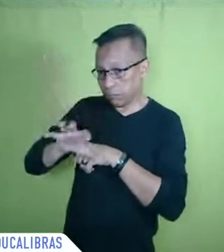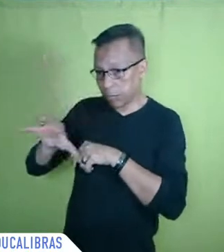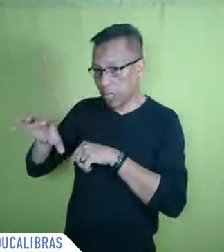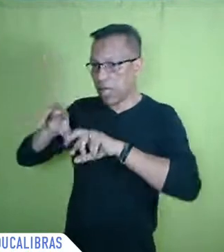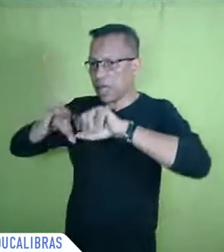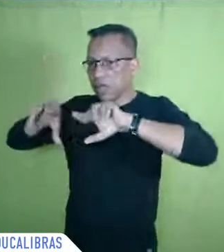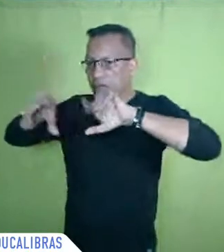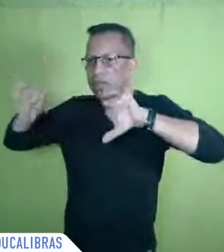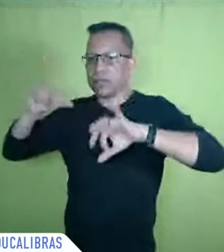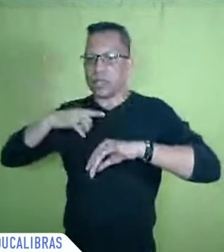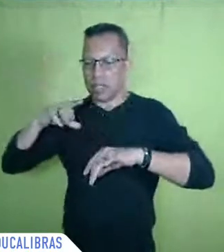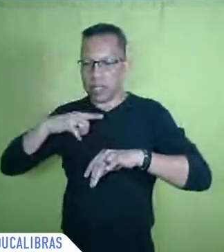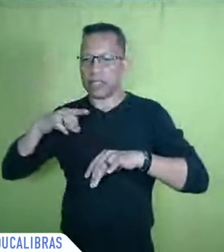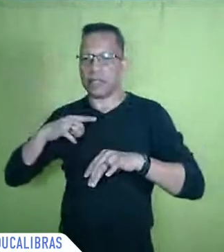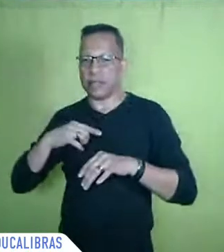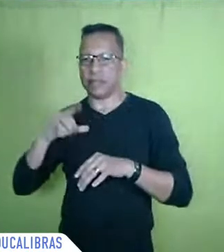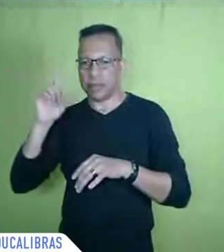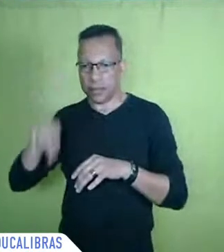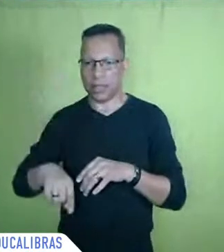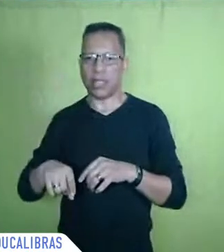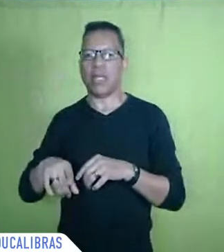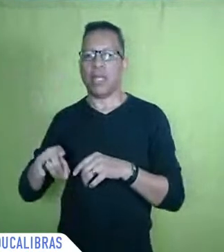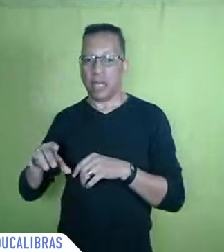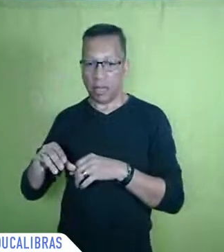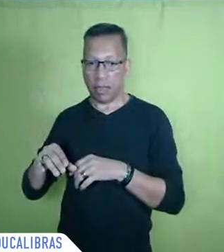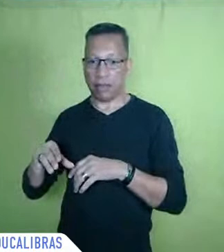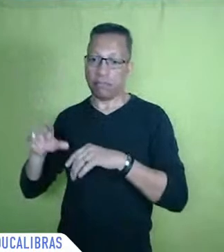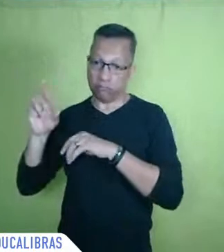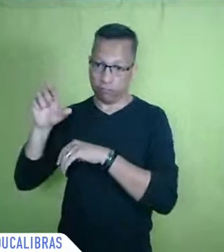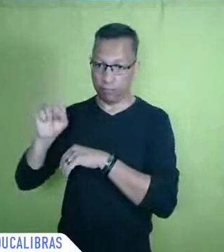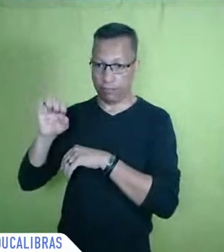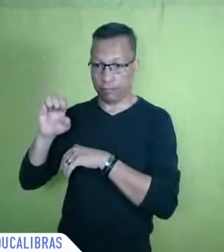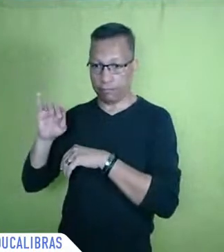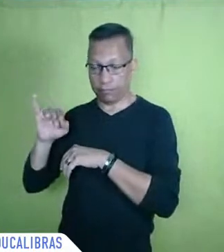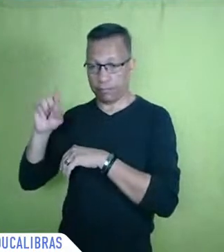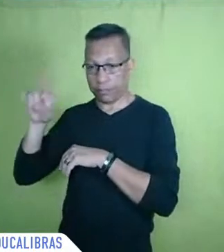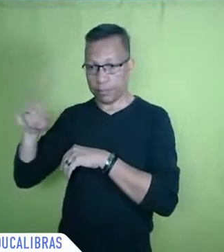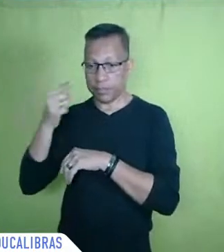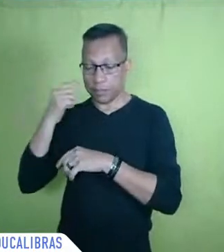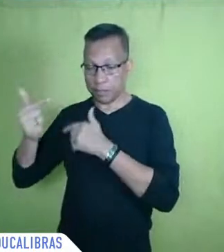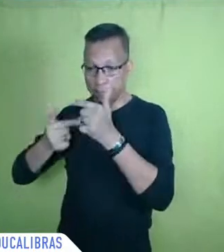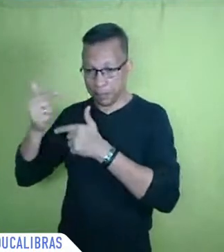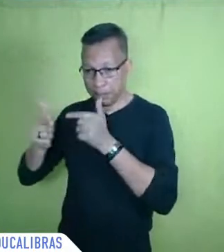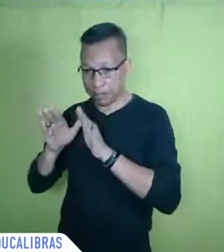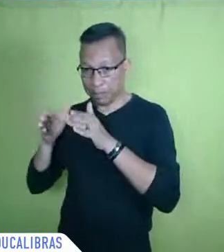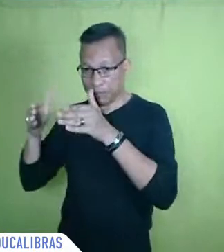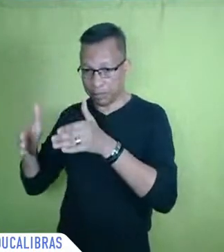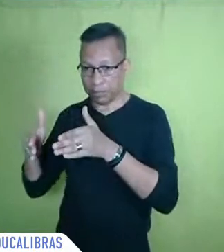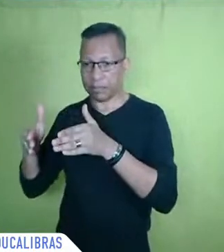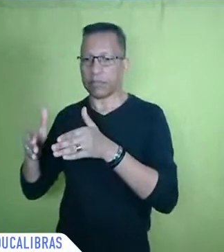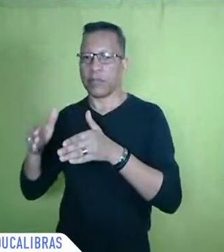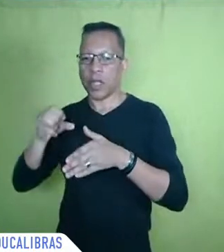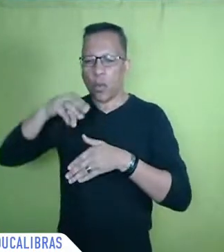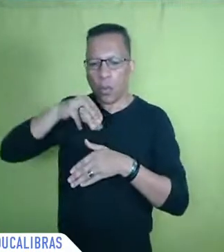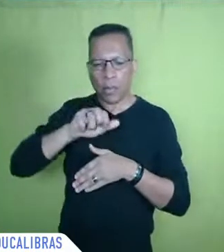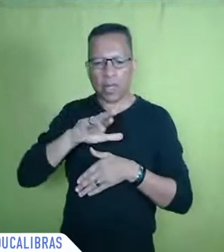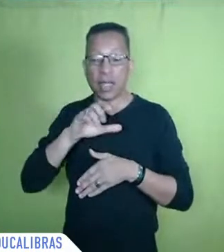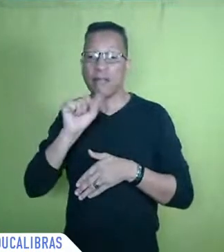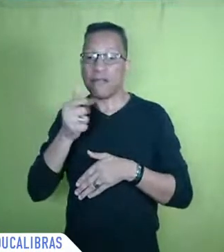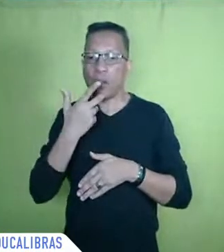you mentioned about the territorial differences, uh, the TD Setubal Foundation works a lot on